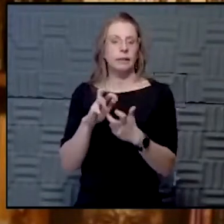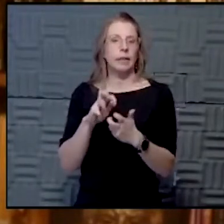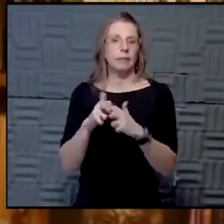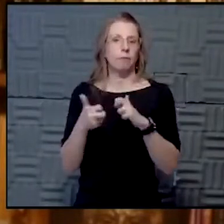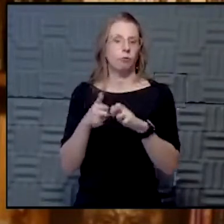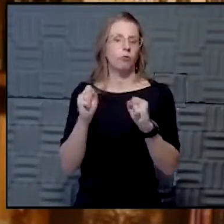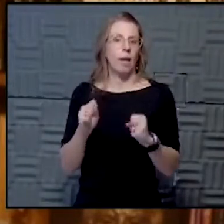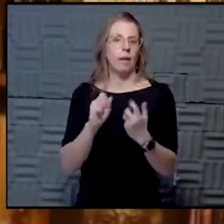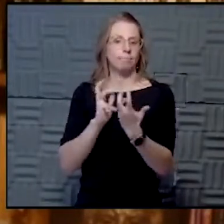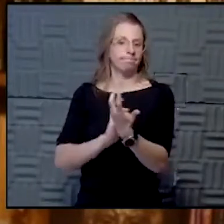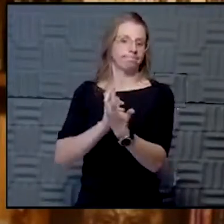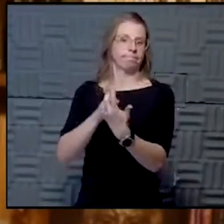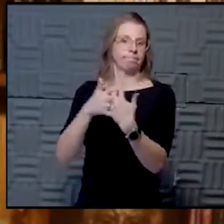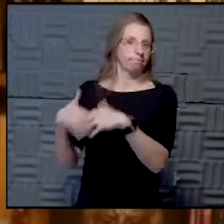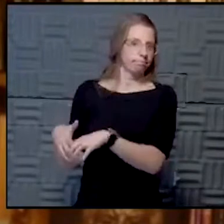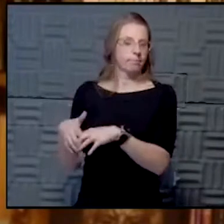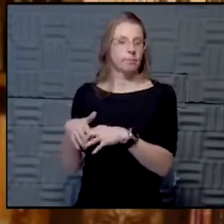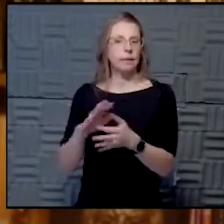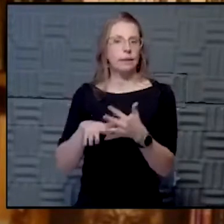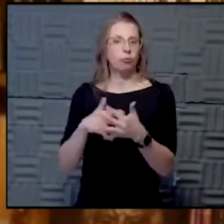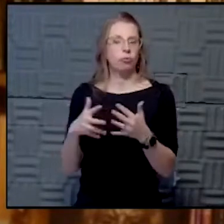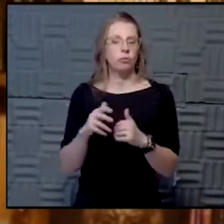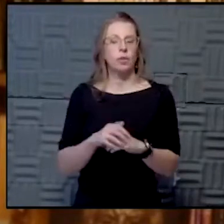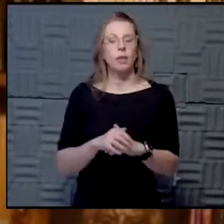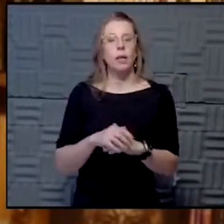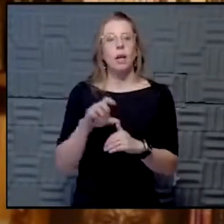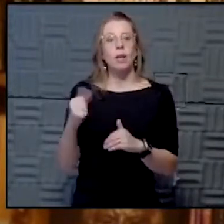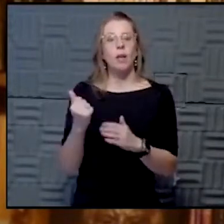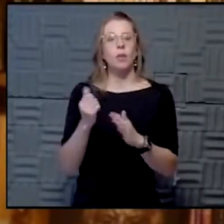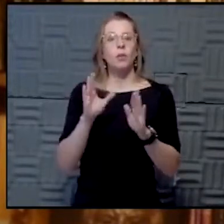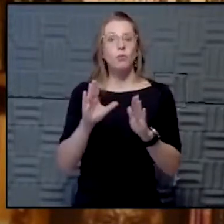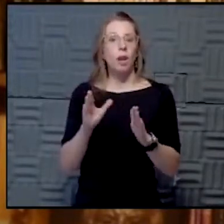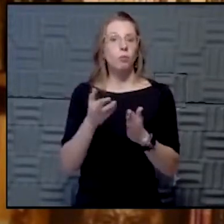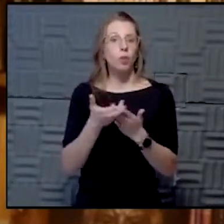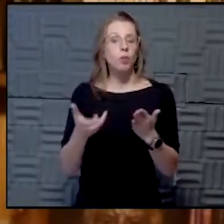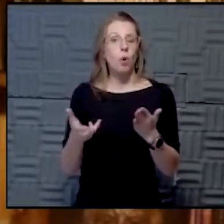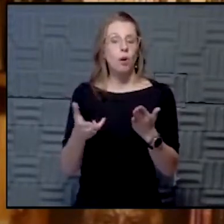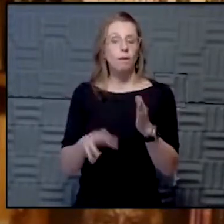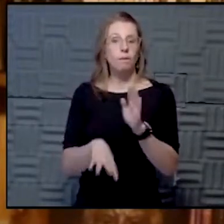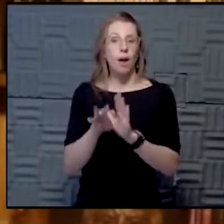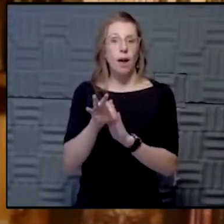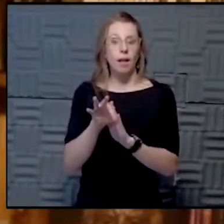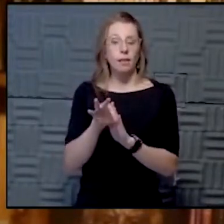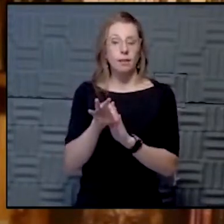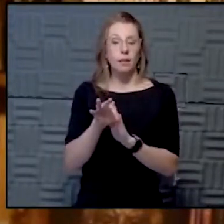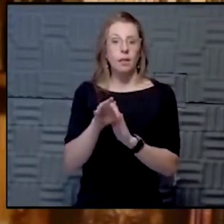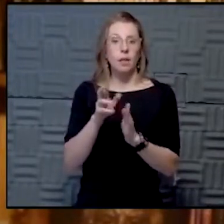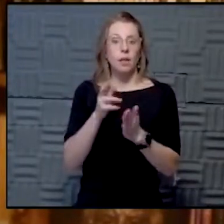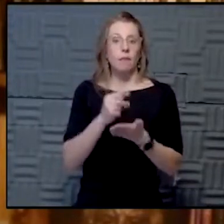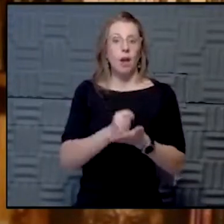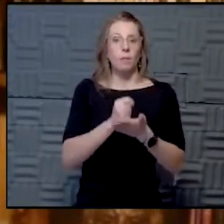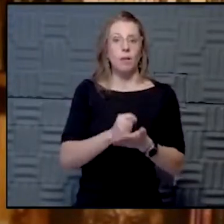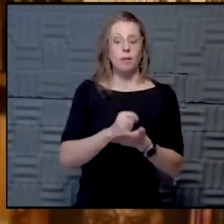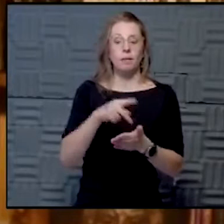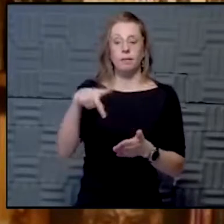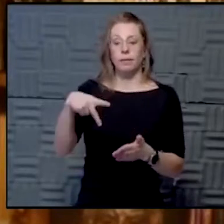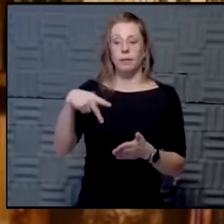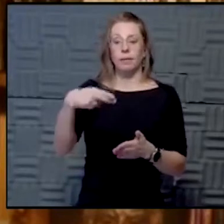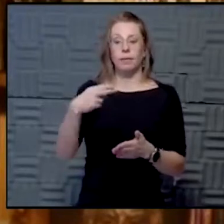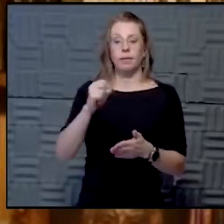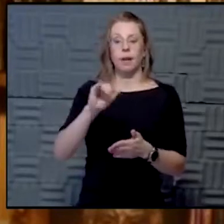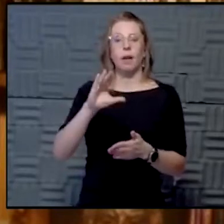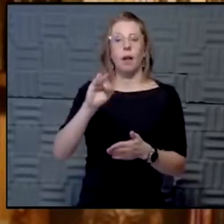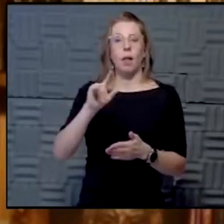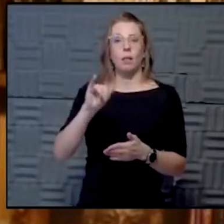so I'll just say, another great resource for finding a therapist is Psychology Today. You can go on there and put in your zip code. You can put